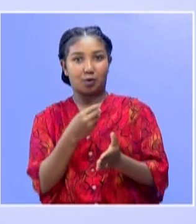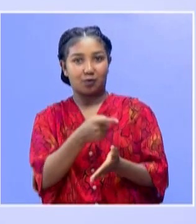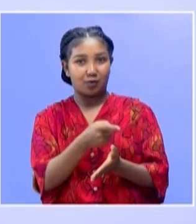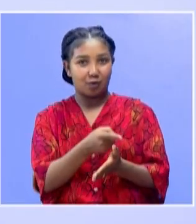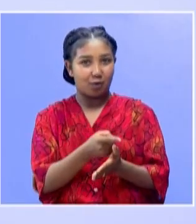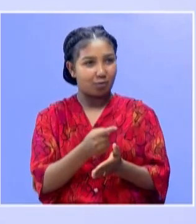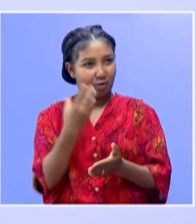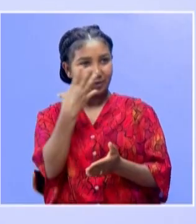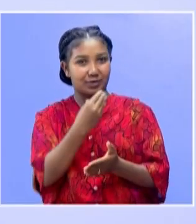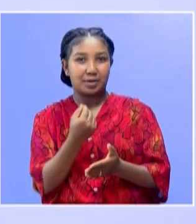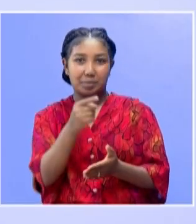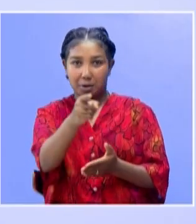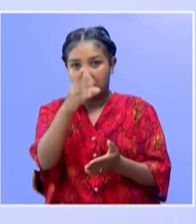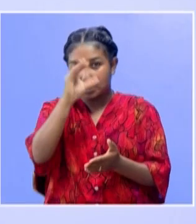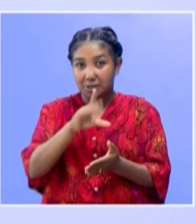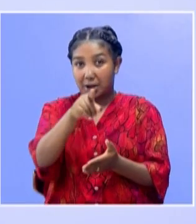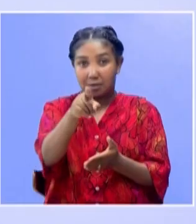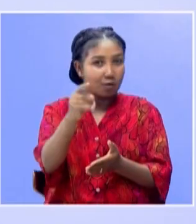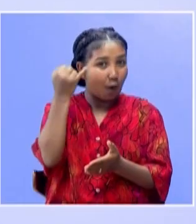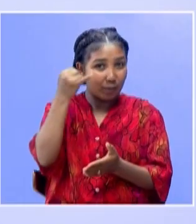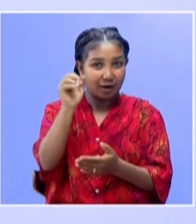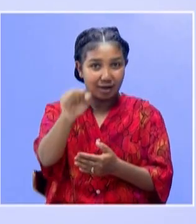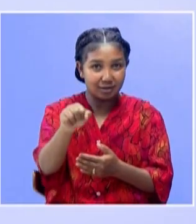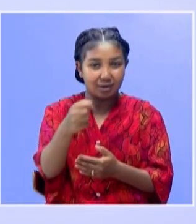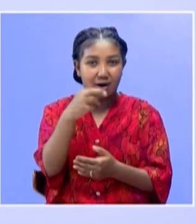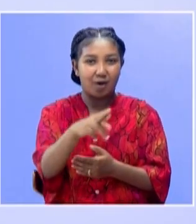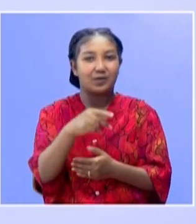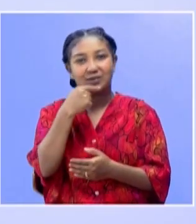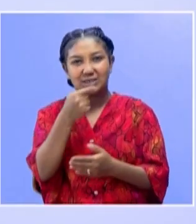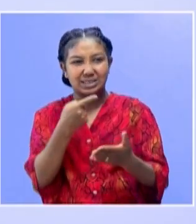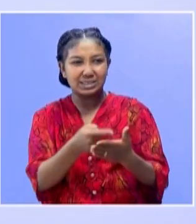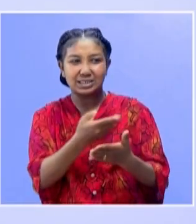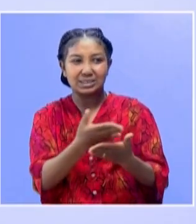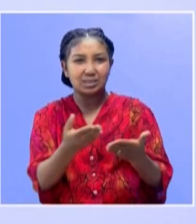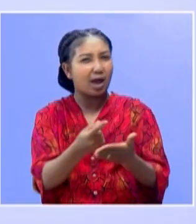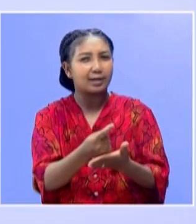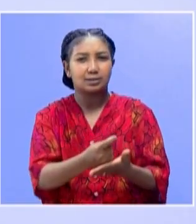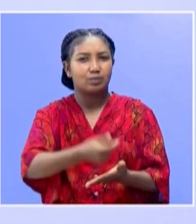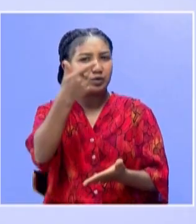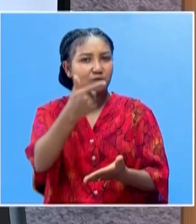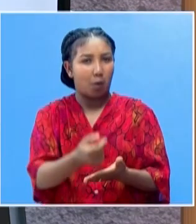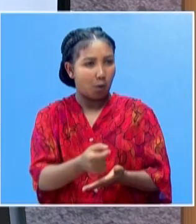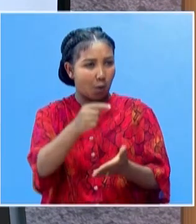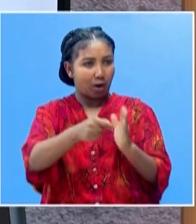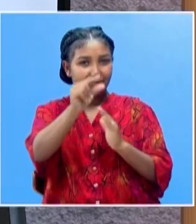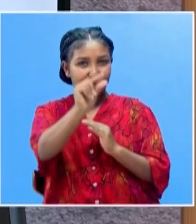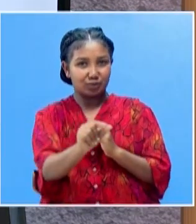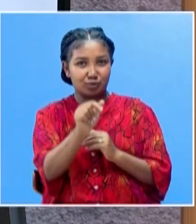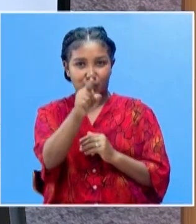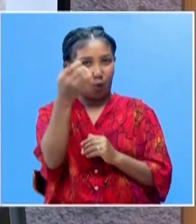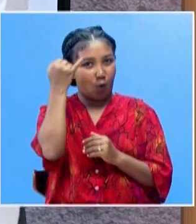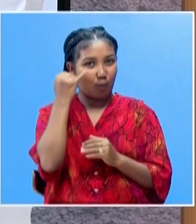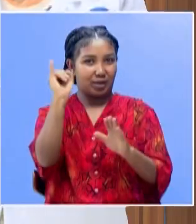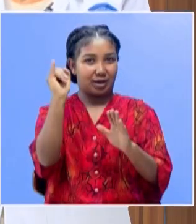or handsome, that's your personal opinion, right? Or if you say this thing is expensive or cheap, that is also